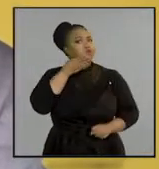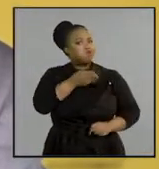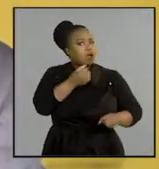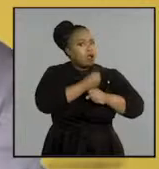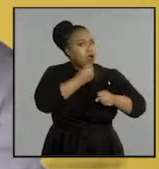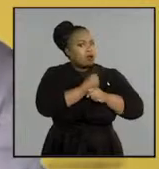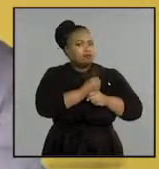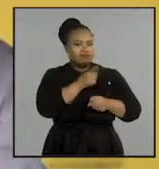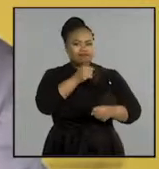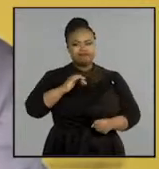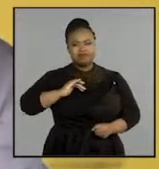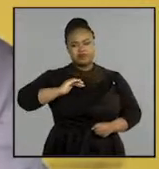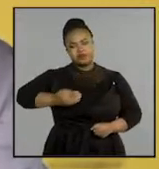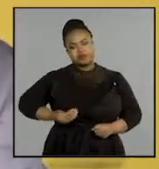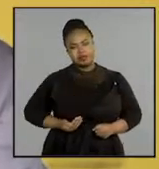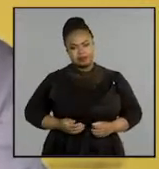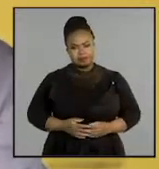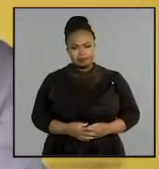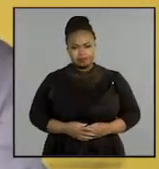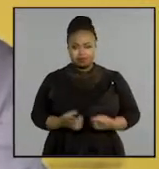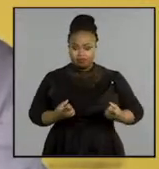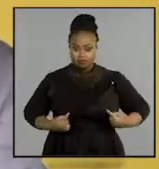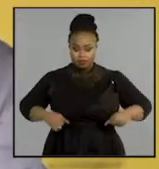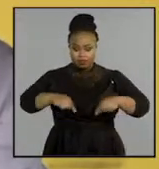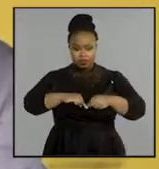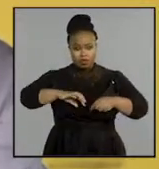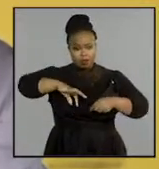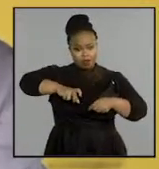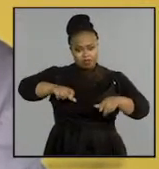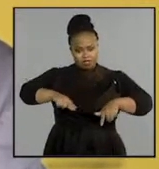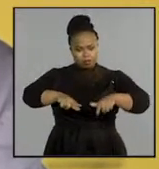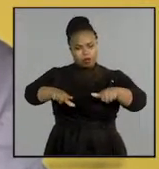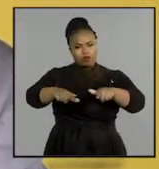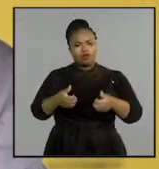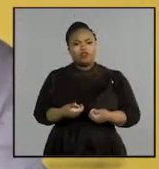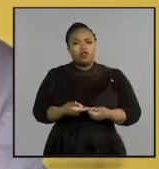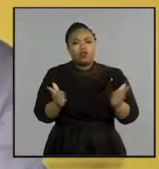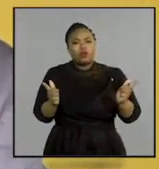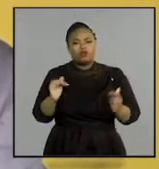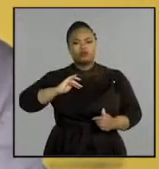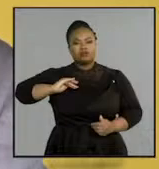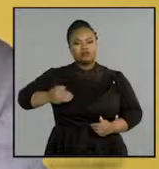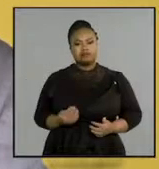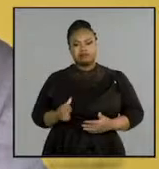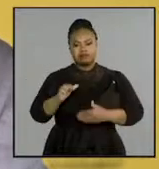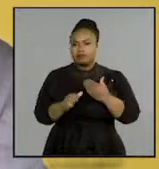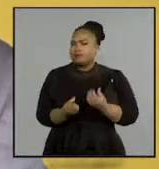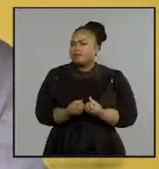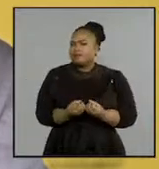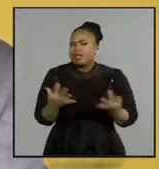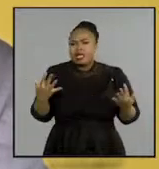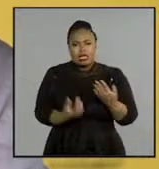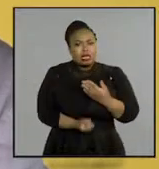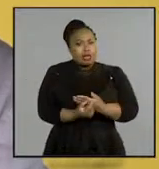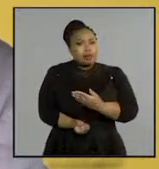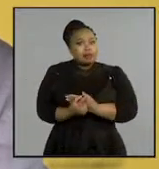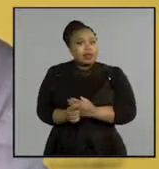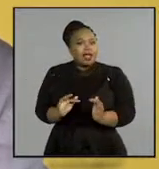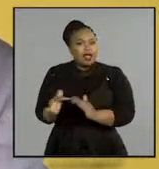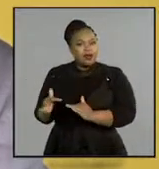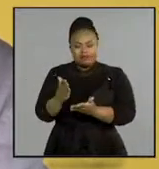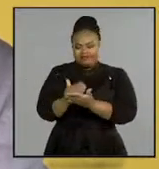women. We have launched Women's Month as a province, and most of the